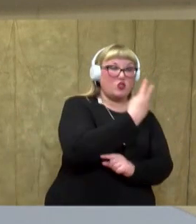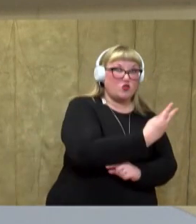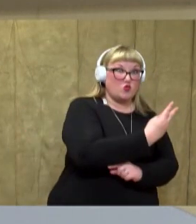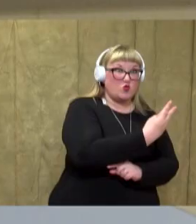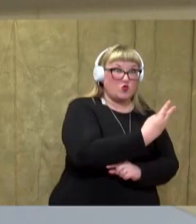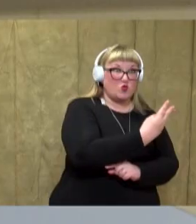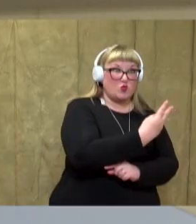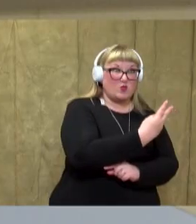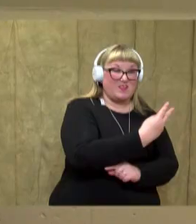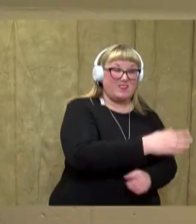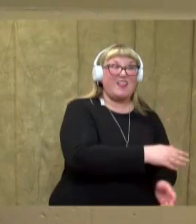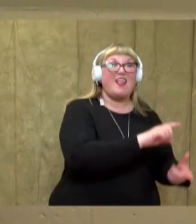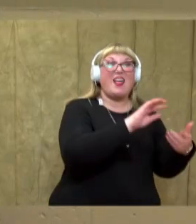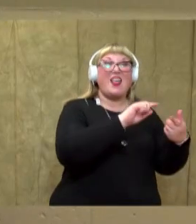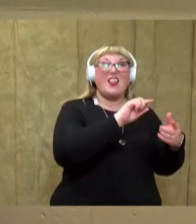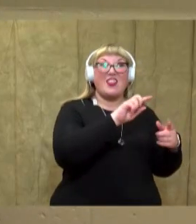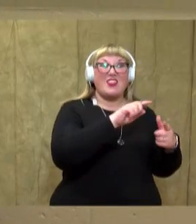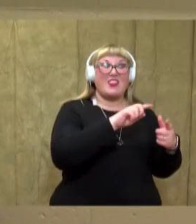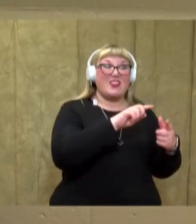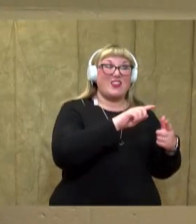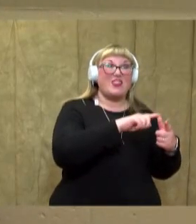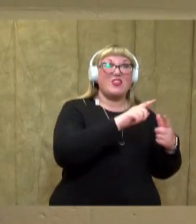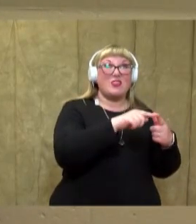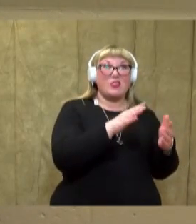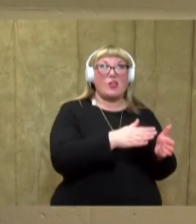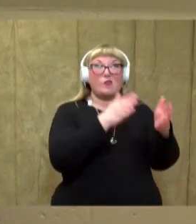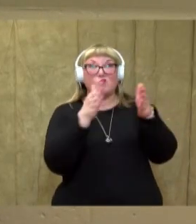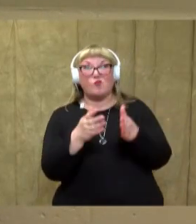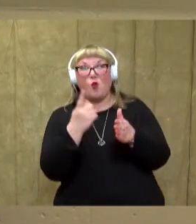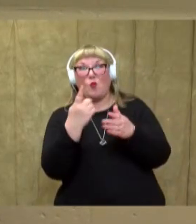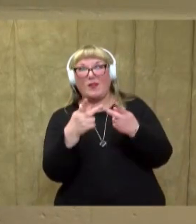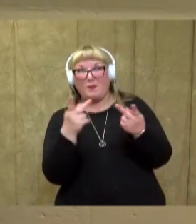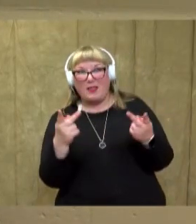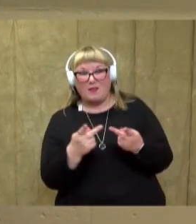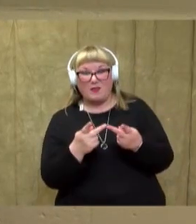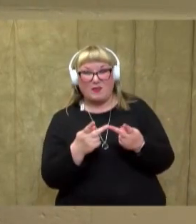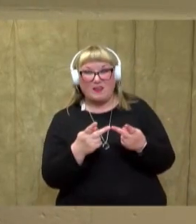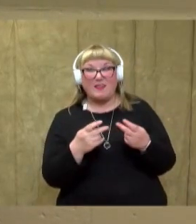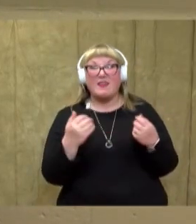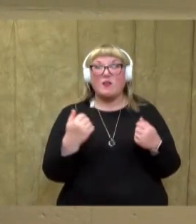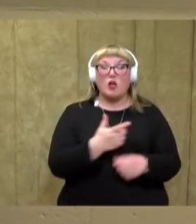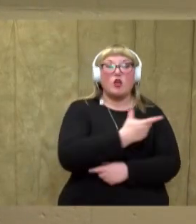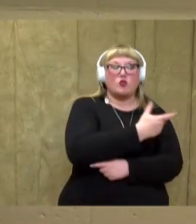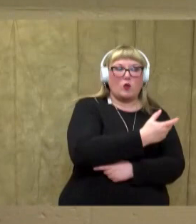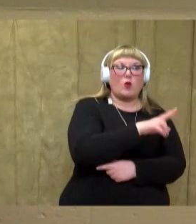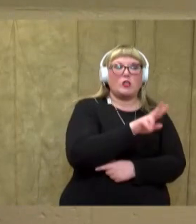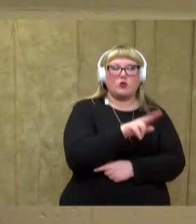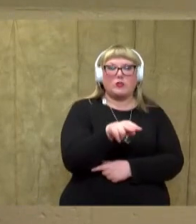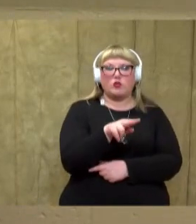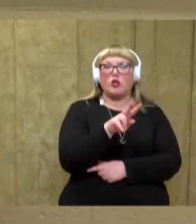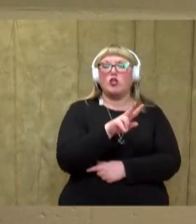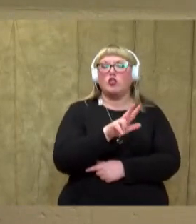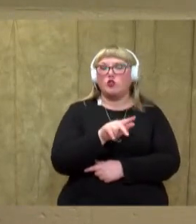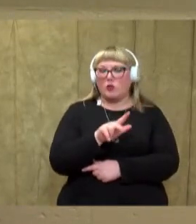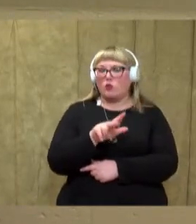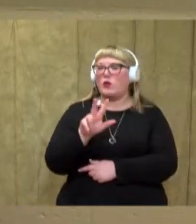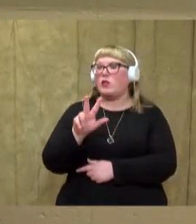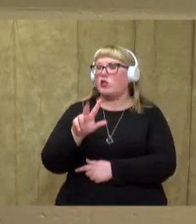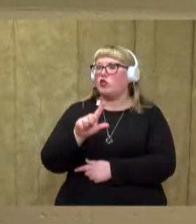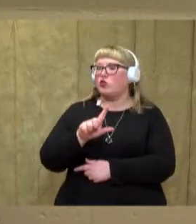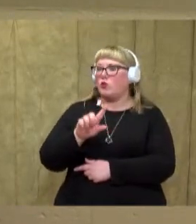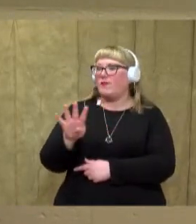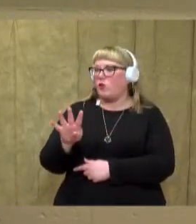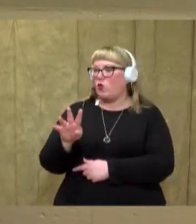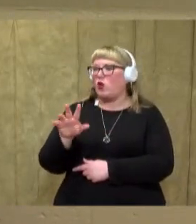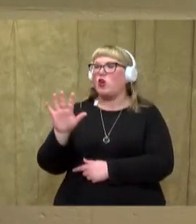20. And then the ones in the ones place. So let's see. If we have 21, 22, 23, 24,